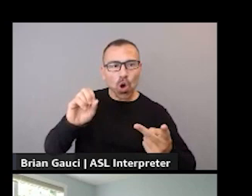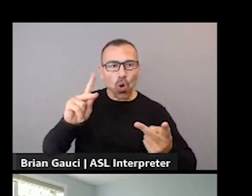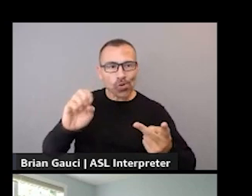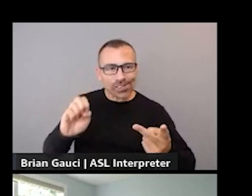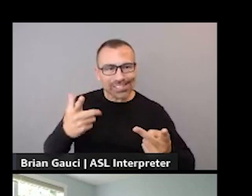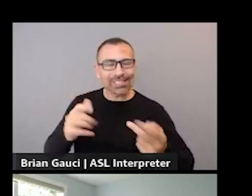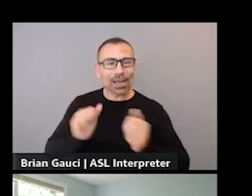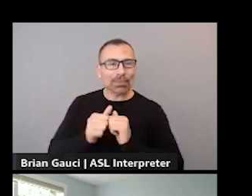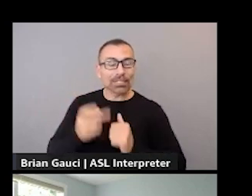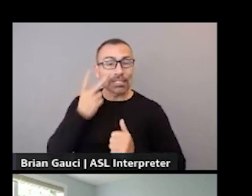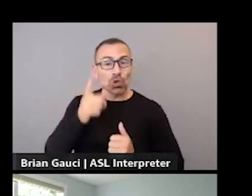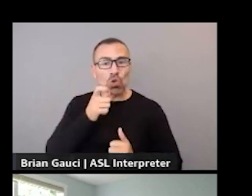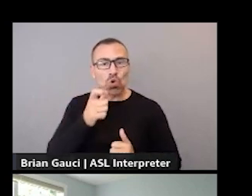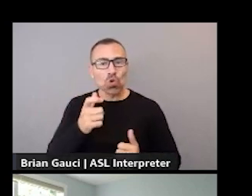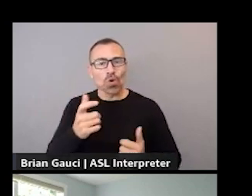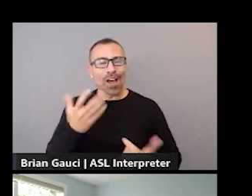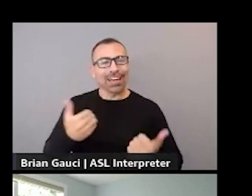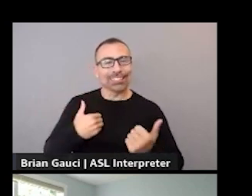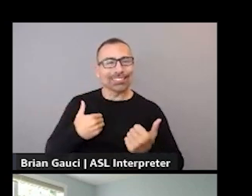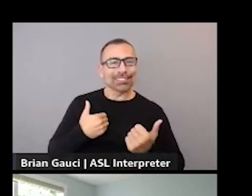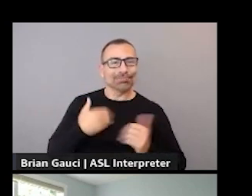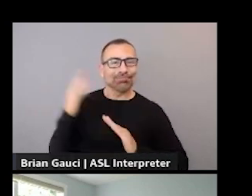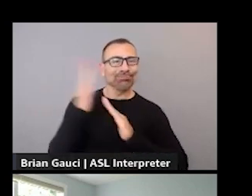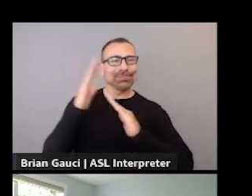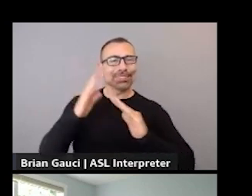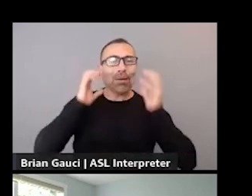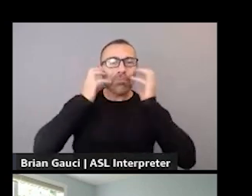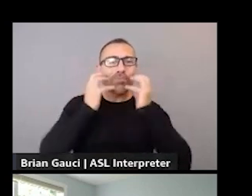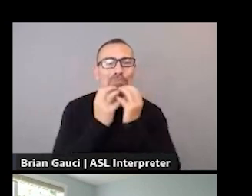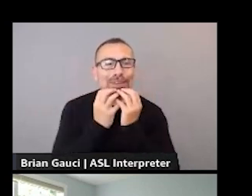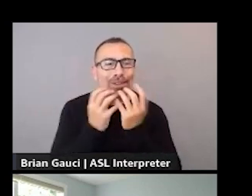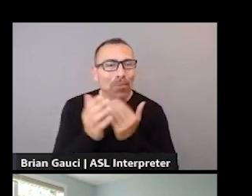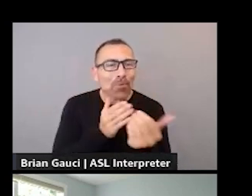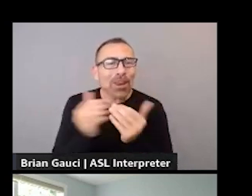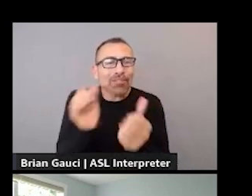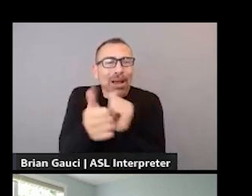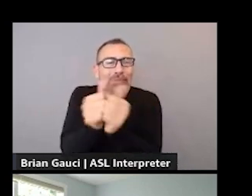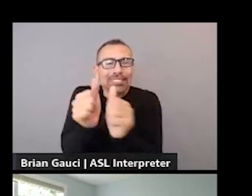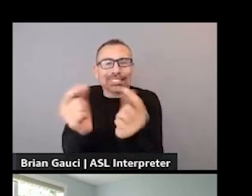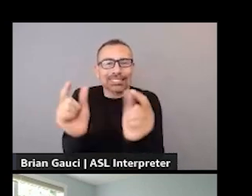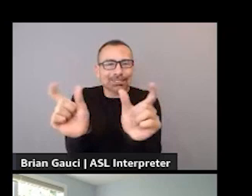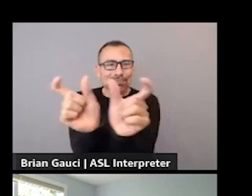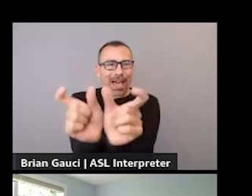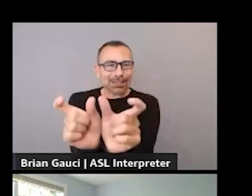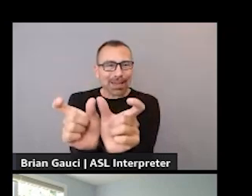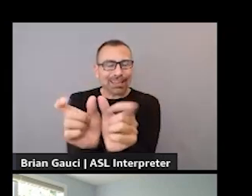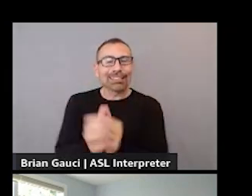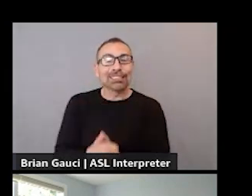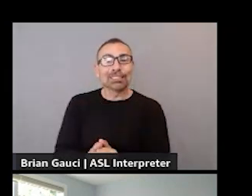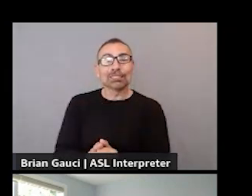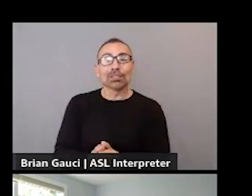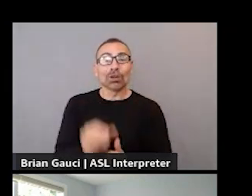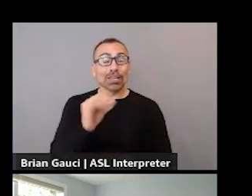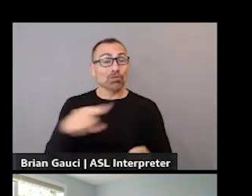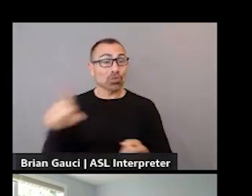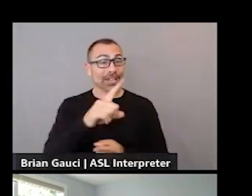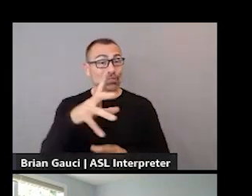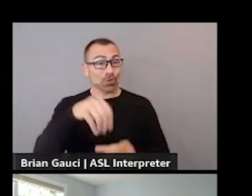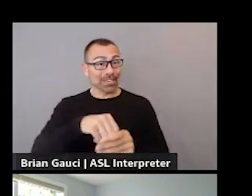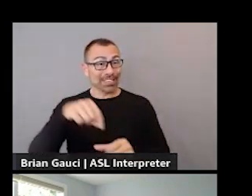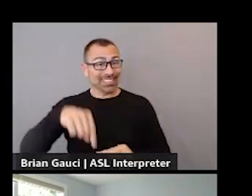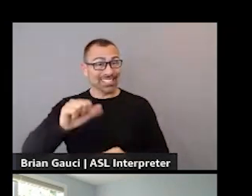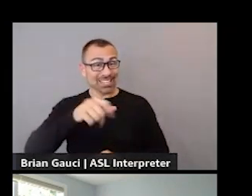see who has the nicest beard. I mean, whatever kind of competition you have here. So if you were all in this application, you'd be seeing right now